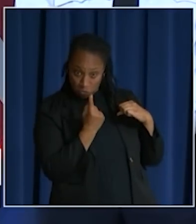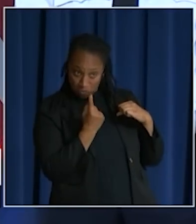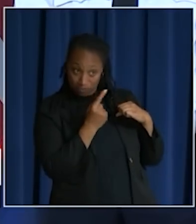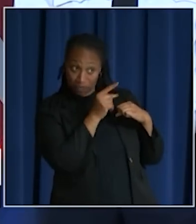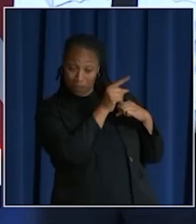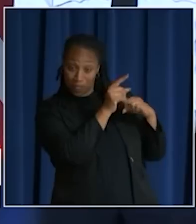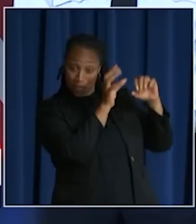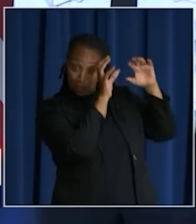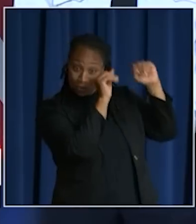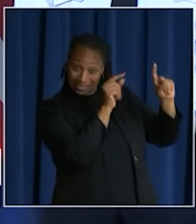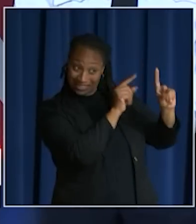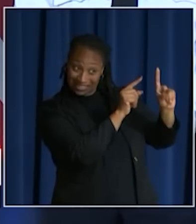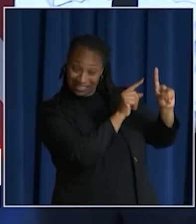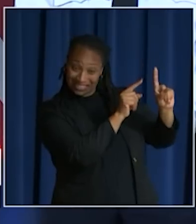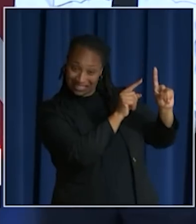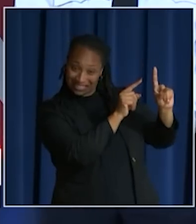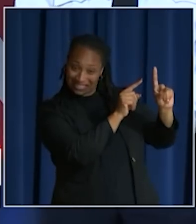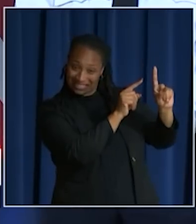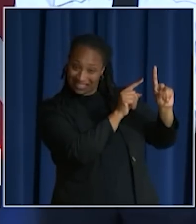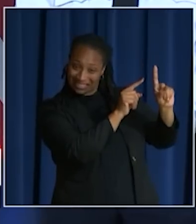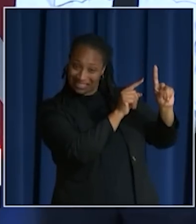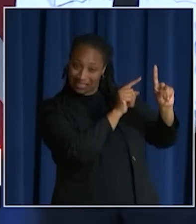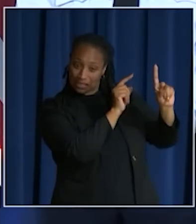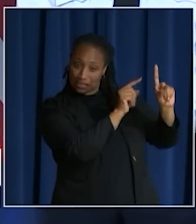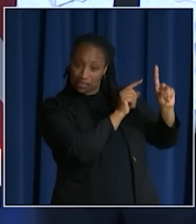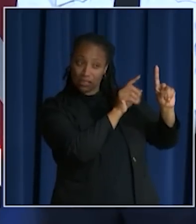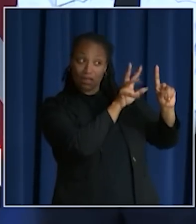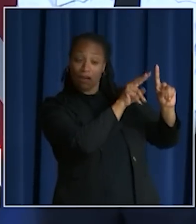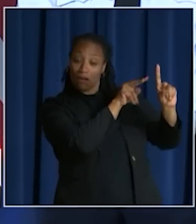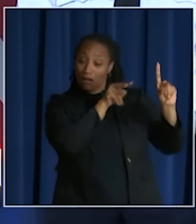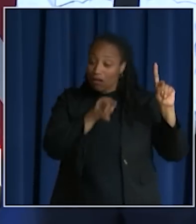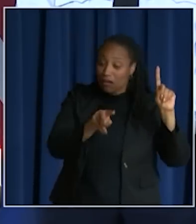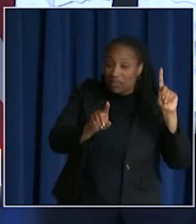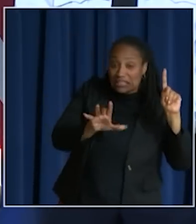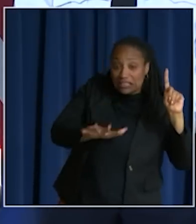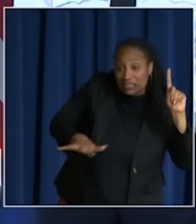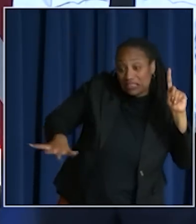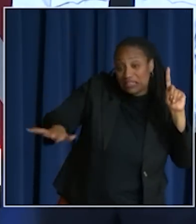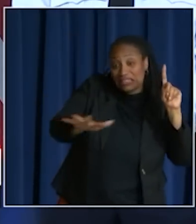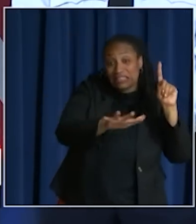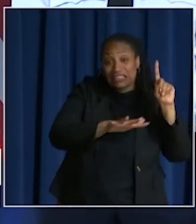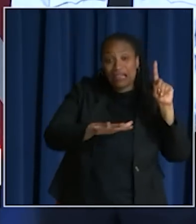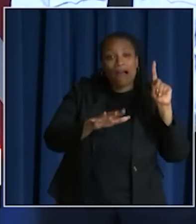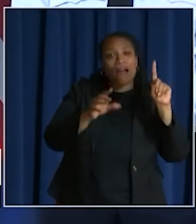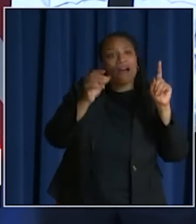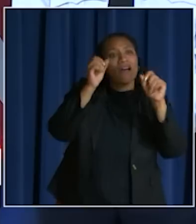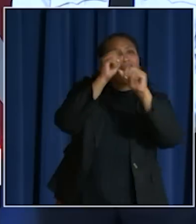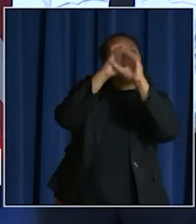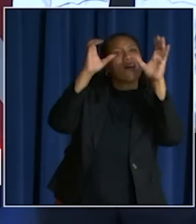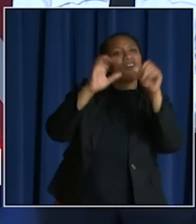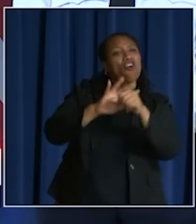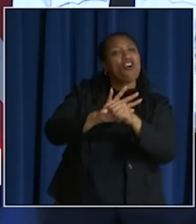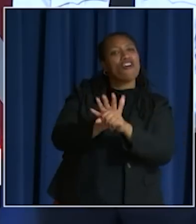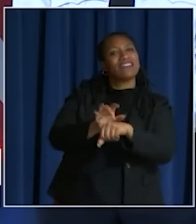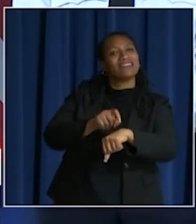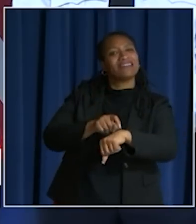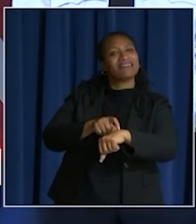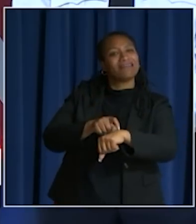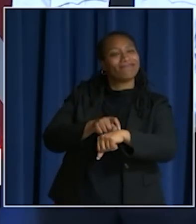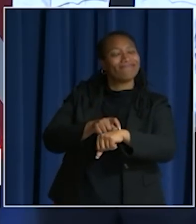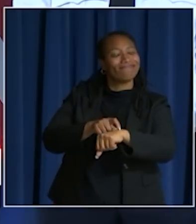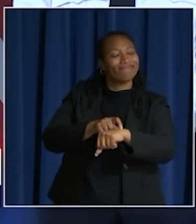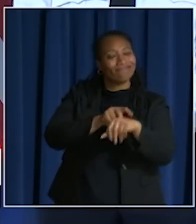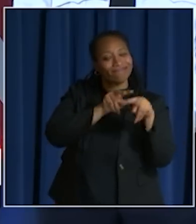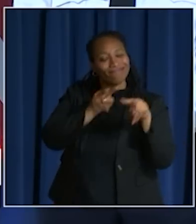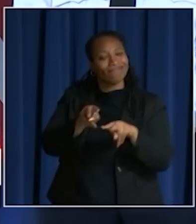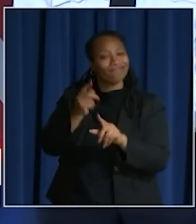his COVID era experience during his first term. And it is true that those were more